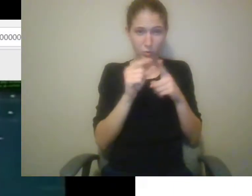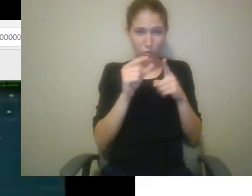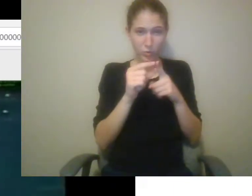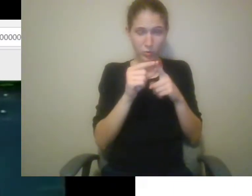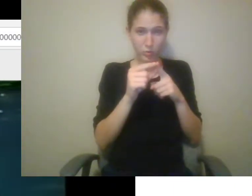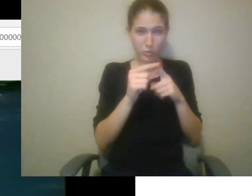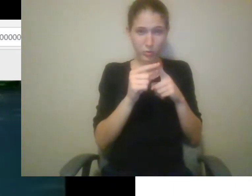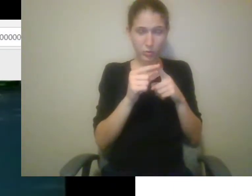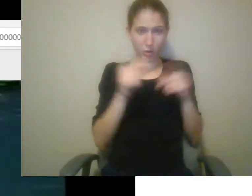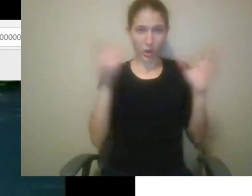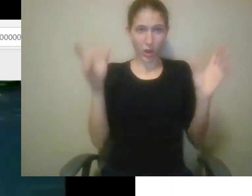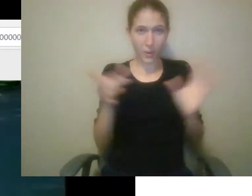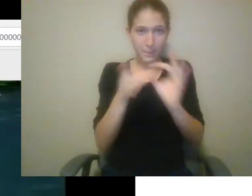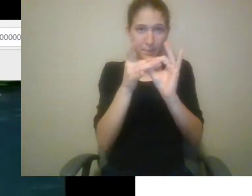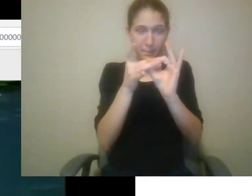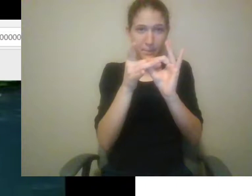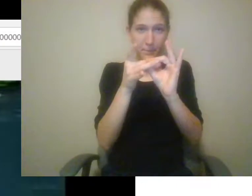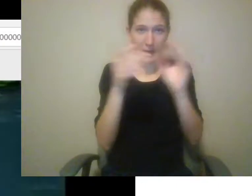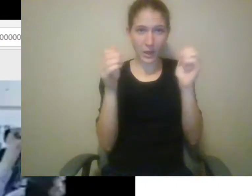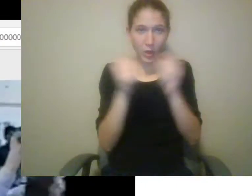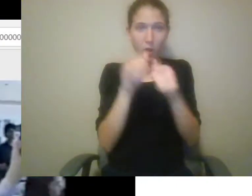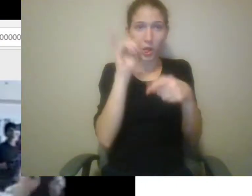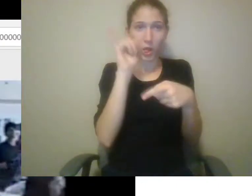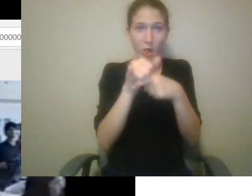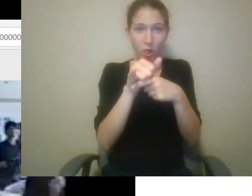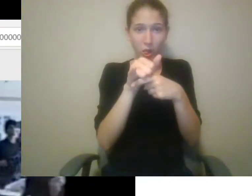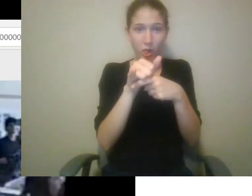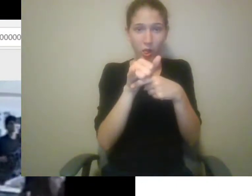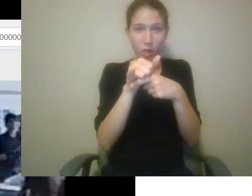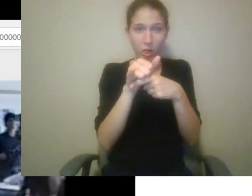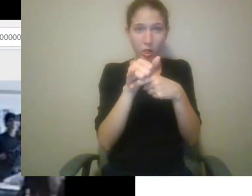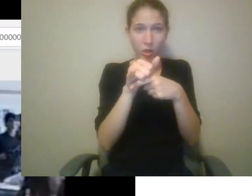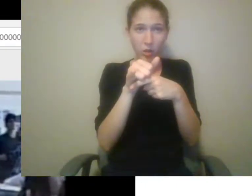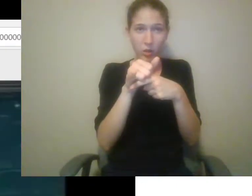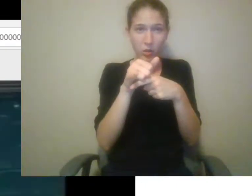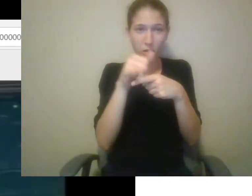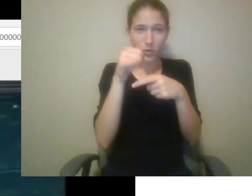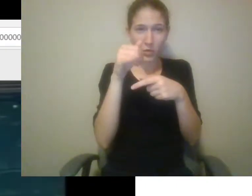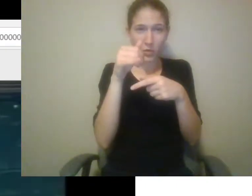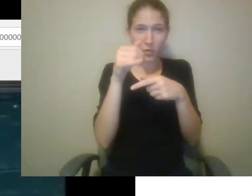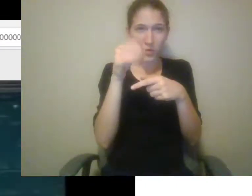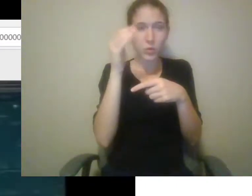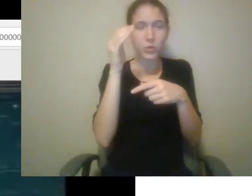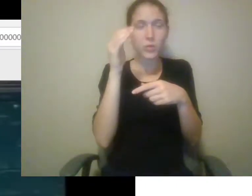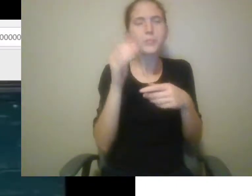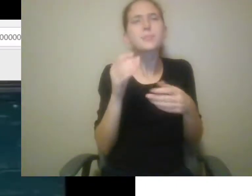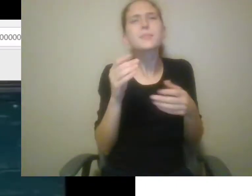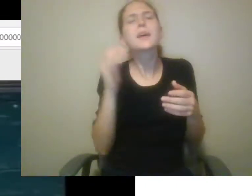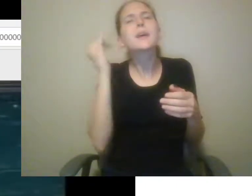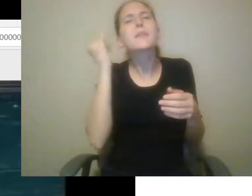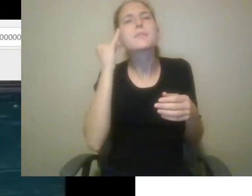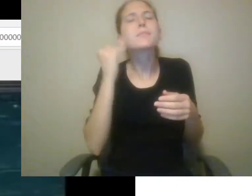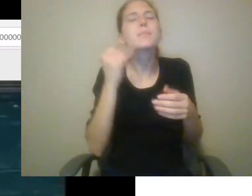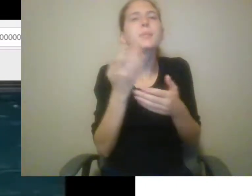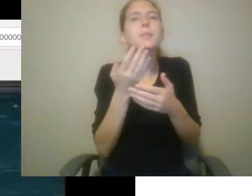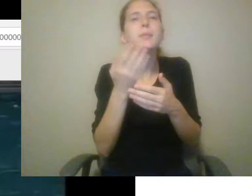what's a name for that? Yes? Okay, combining is one way. What's another one?